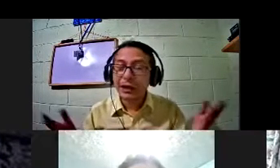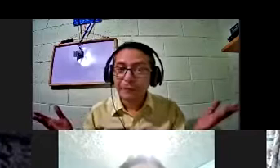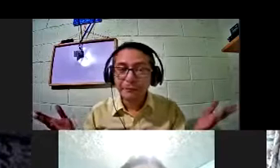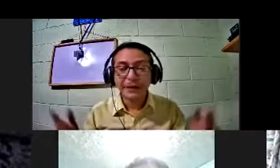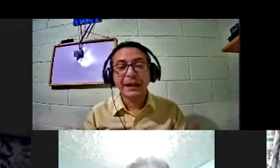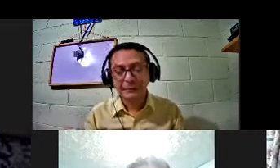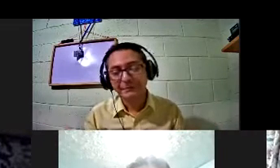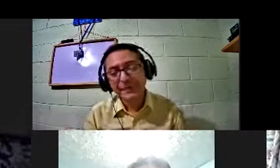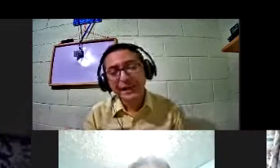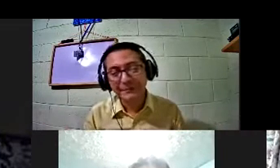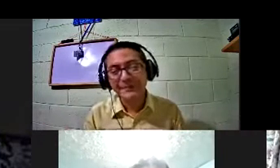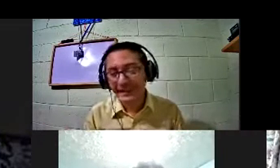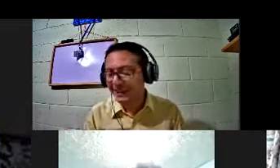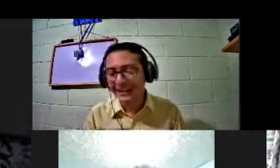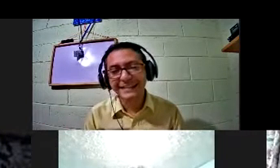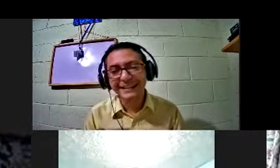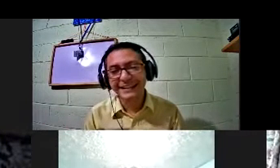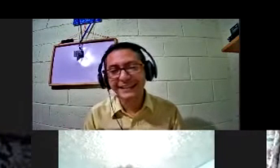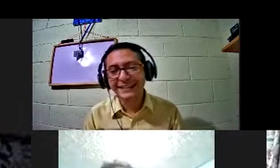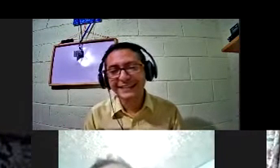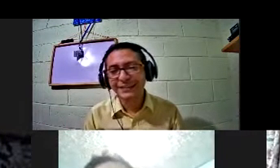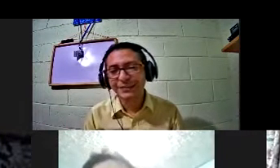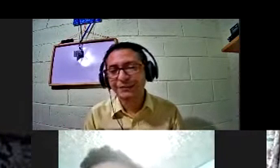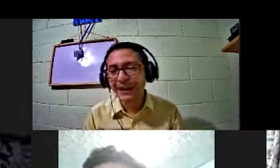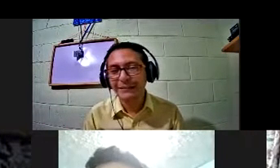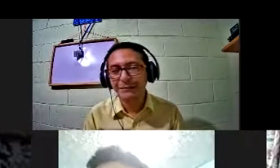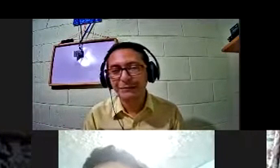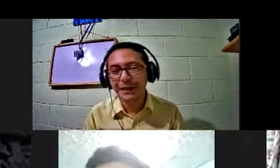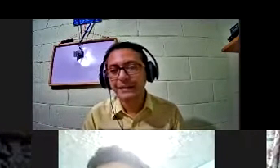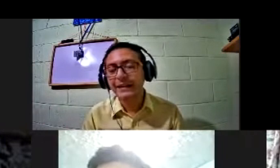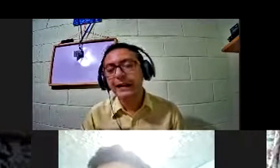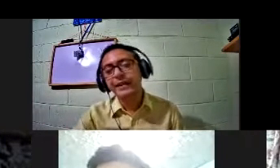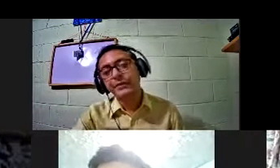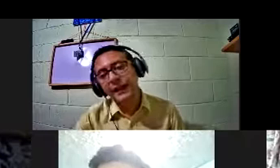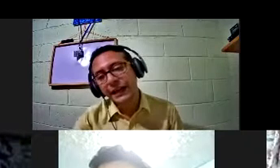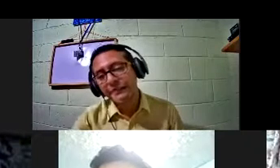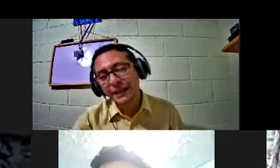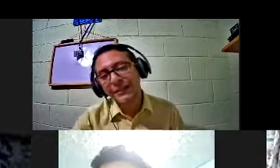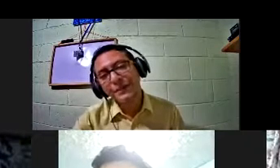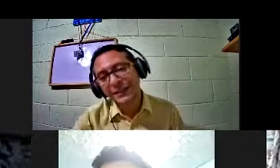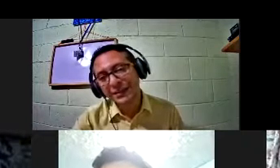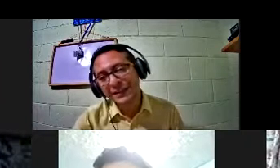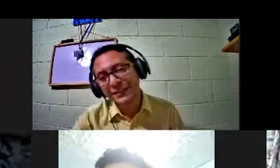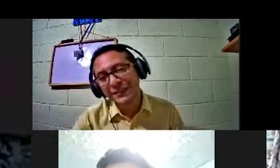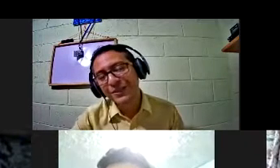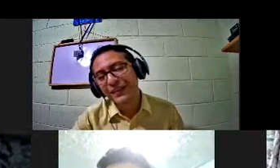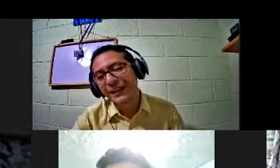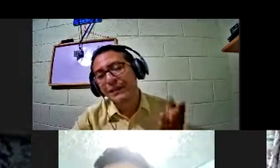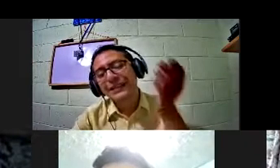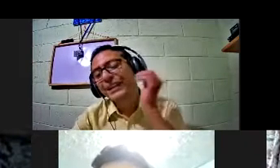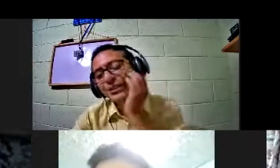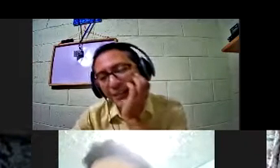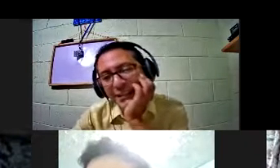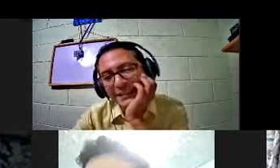So. Perhaps. That's nice. Excellent. Good plans. Andrea, I know that you are sick. So tell